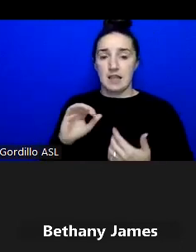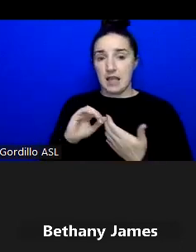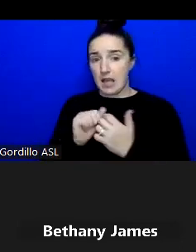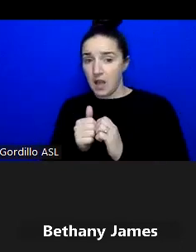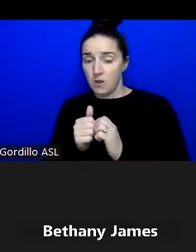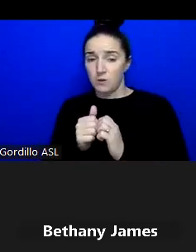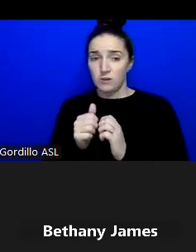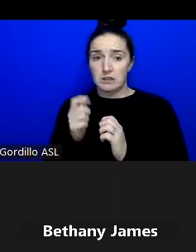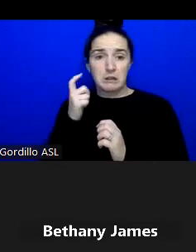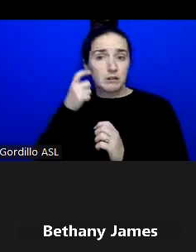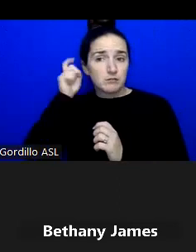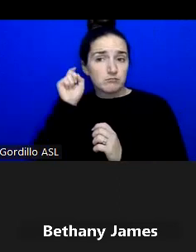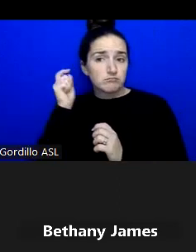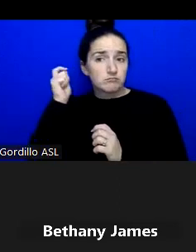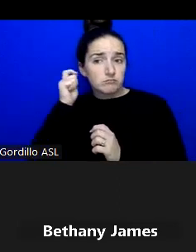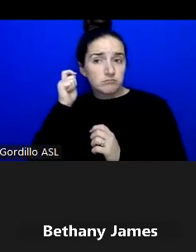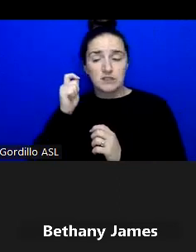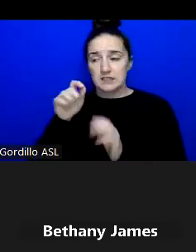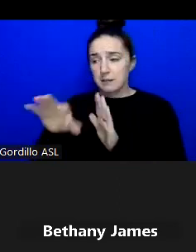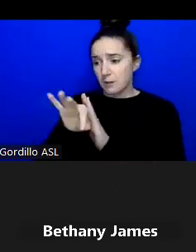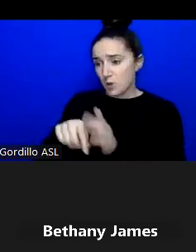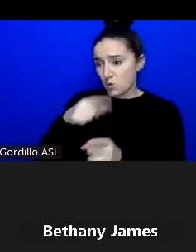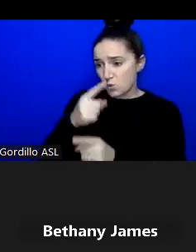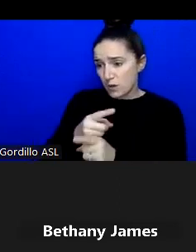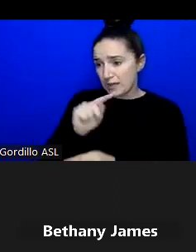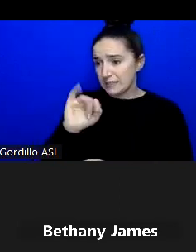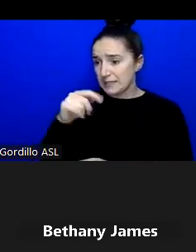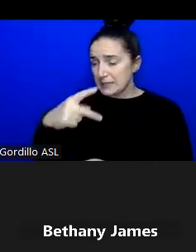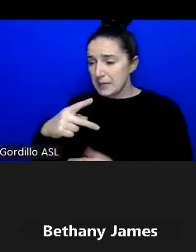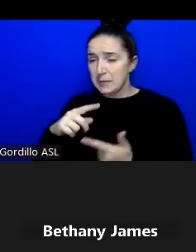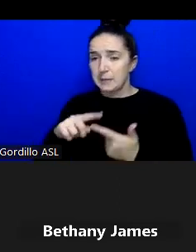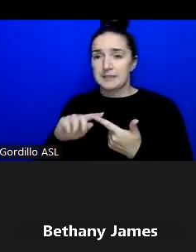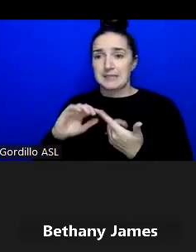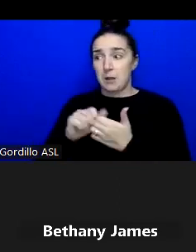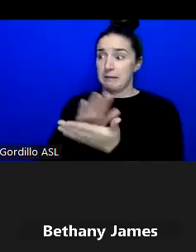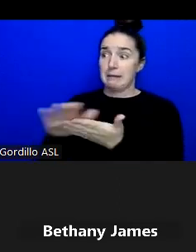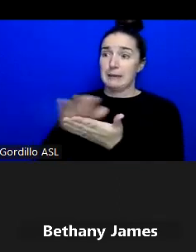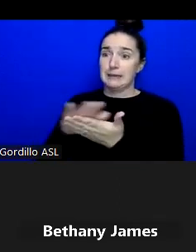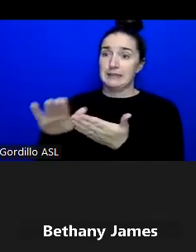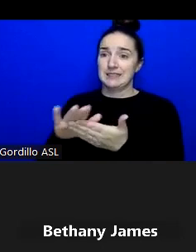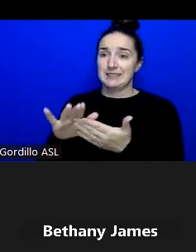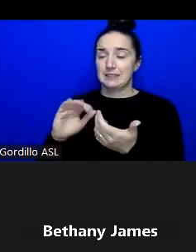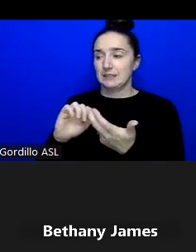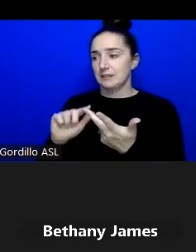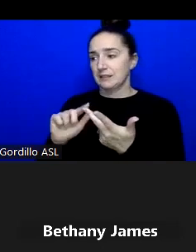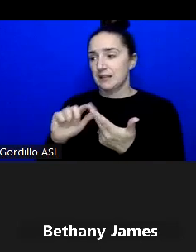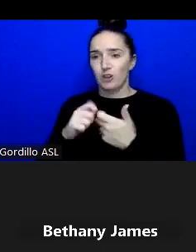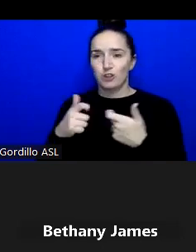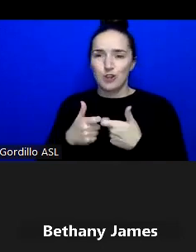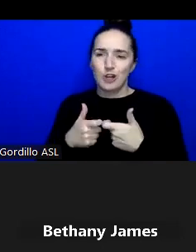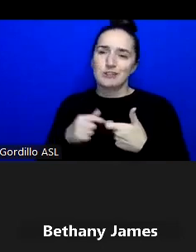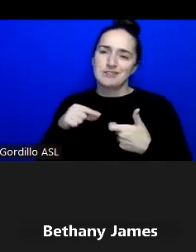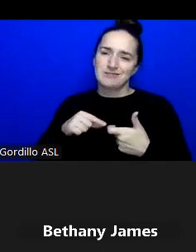correct tips? How do they clean them? How do they charge them, which is not generally as hard? How do they hook them up to